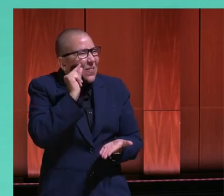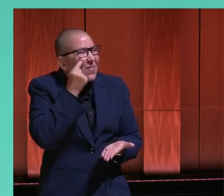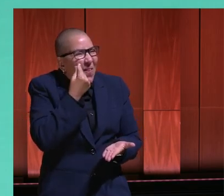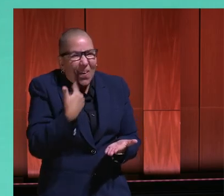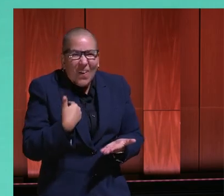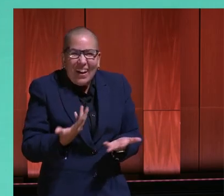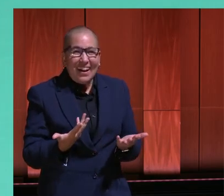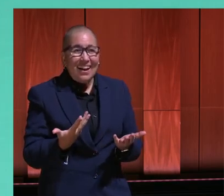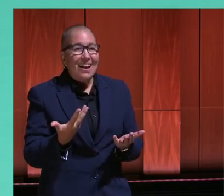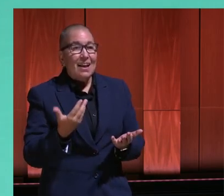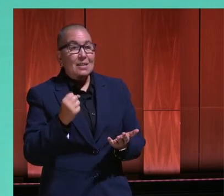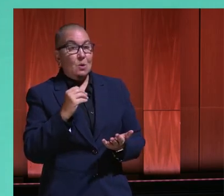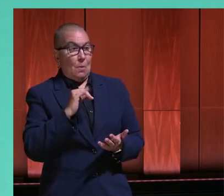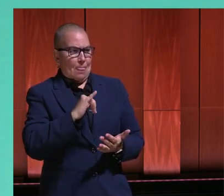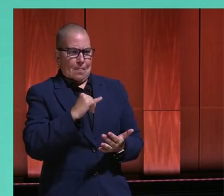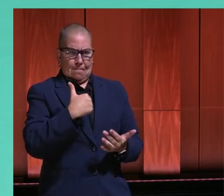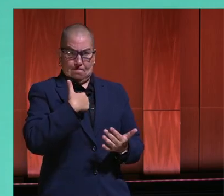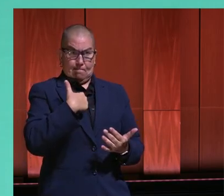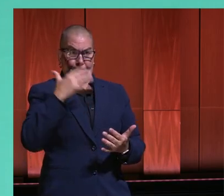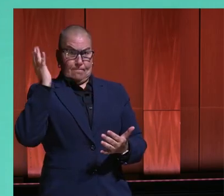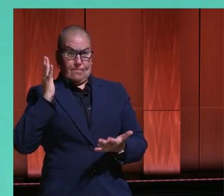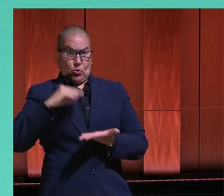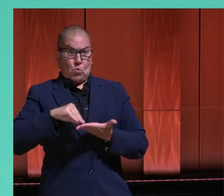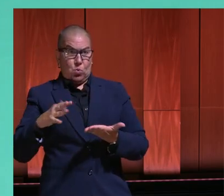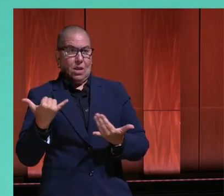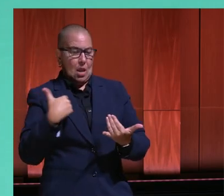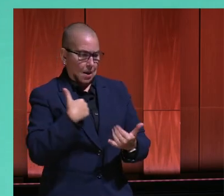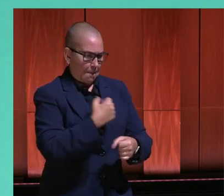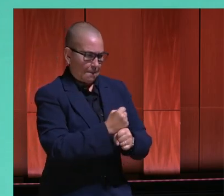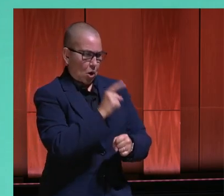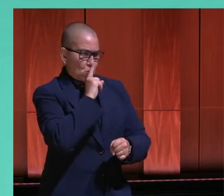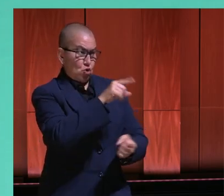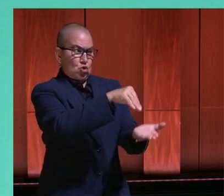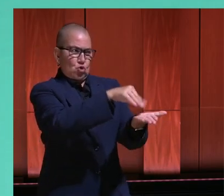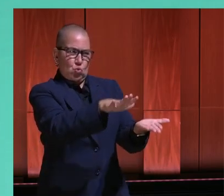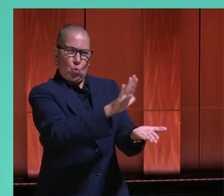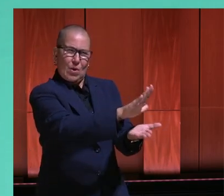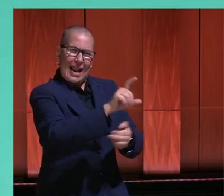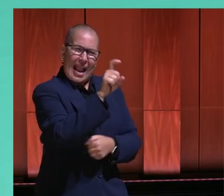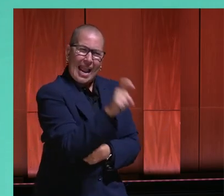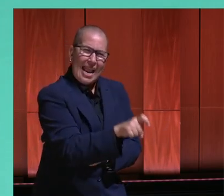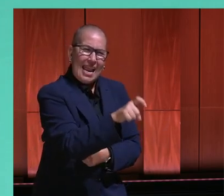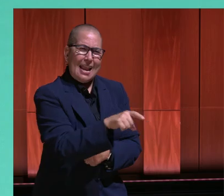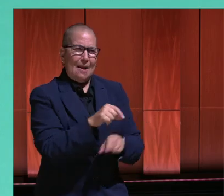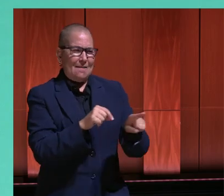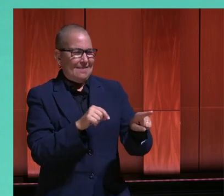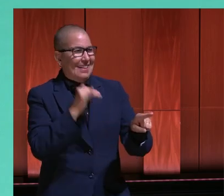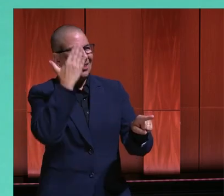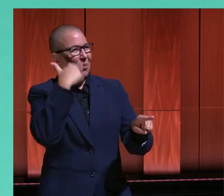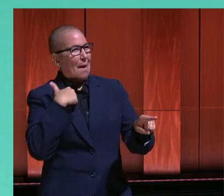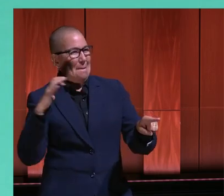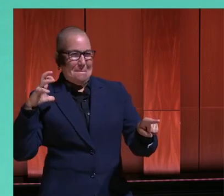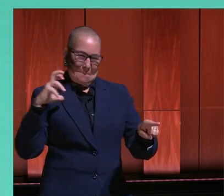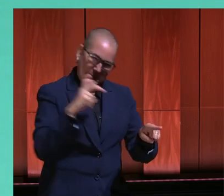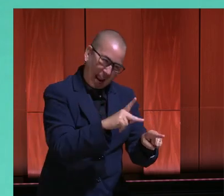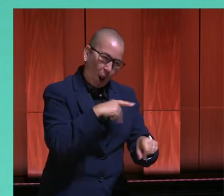Making sure we meet the needs of the students. I mean, that is why we work at A&M. That's why we work for universities.